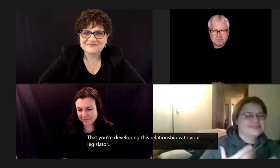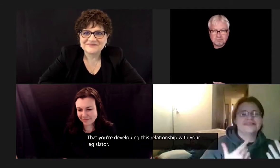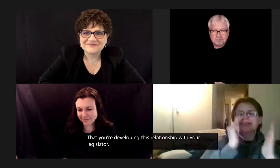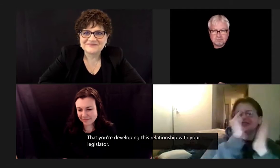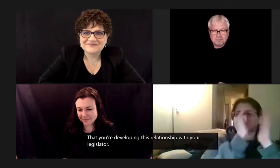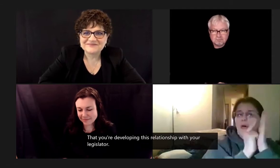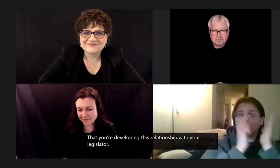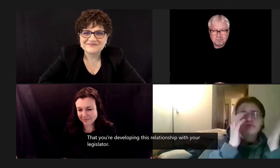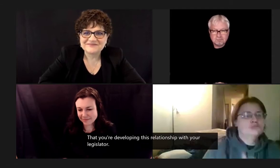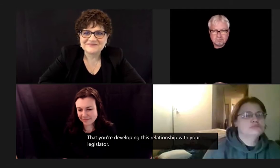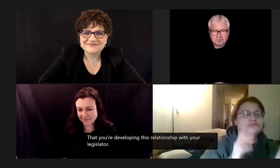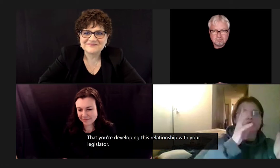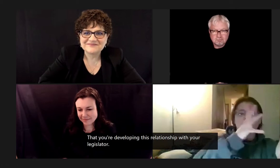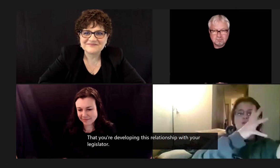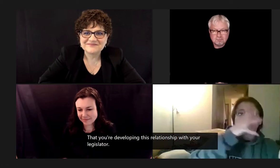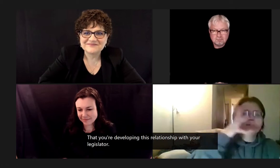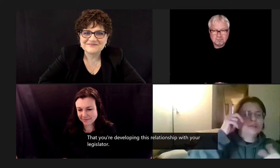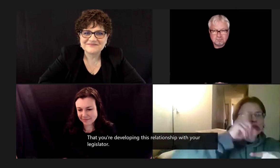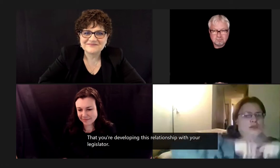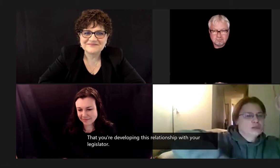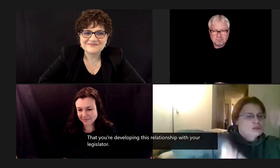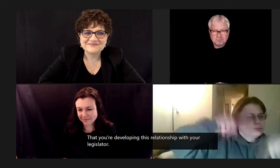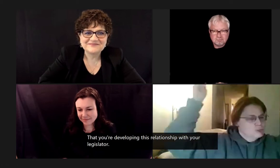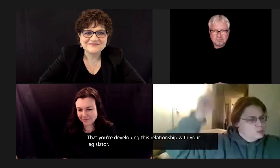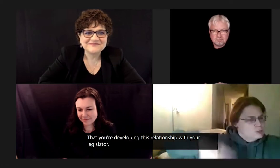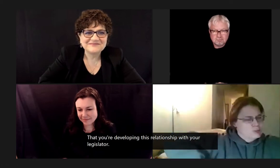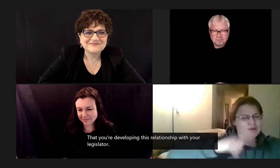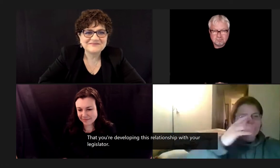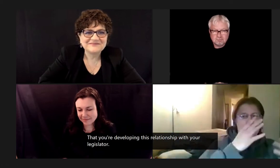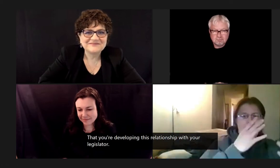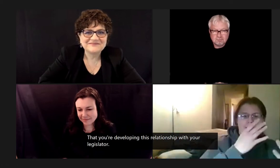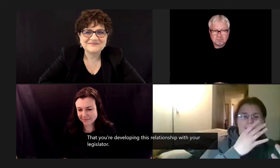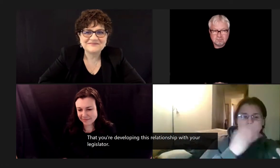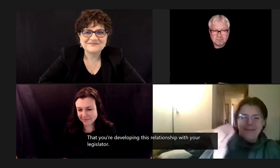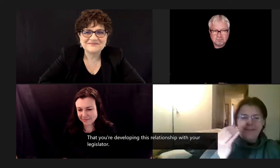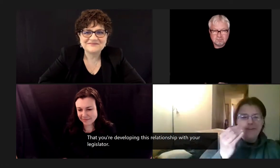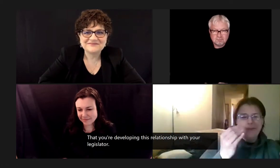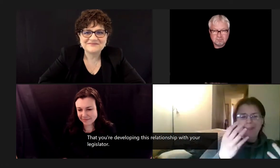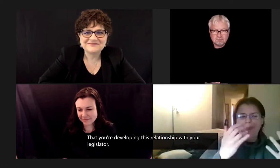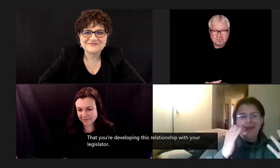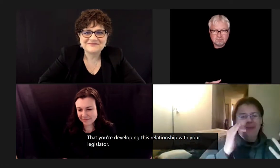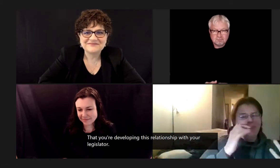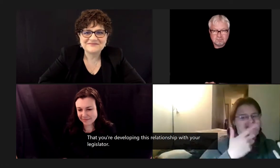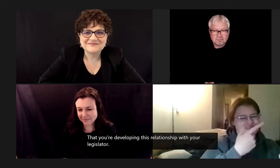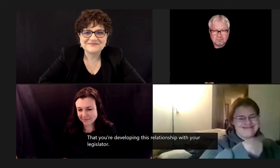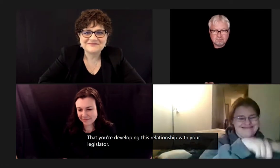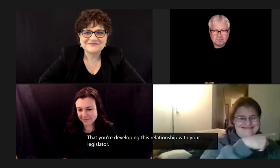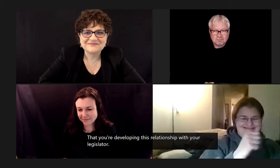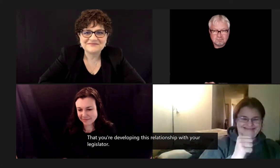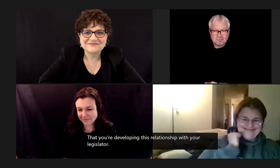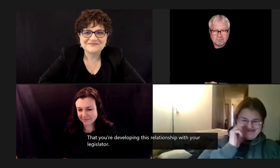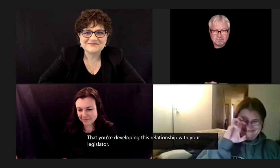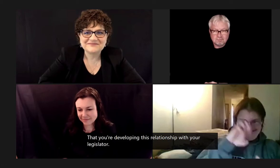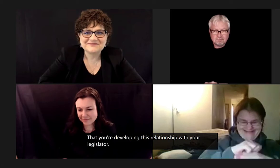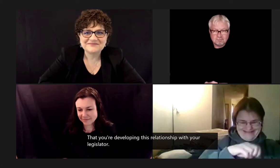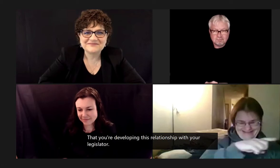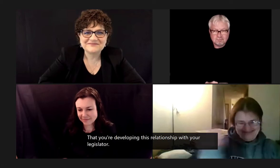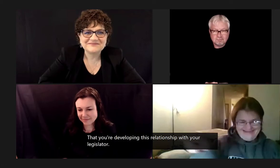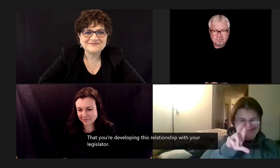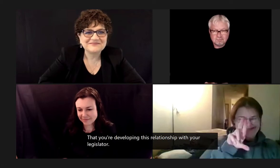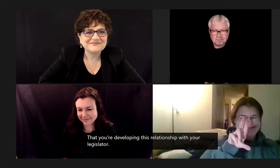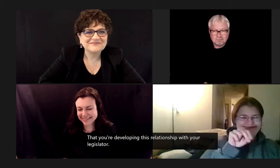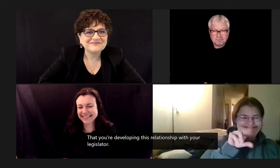and thinking about other people who are not legislators, teachers, farmers, other